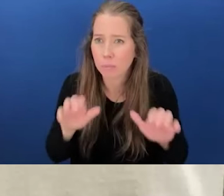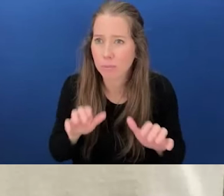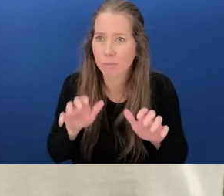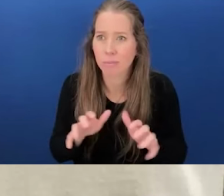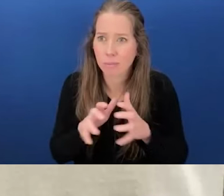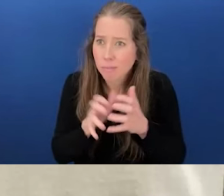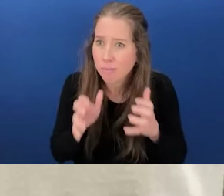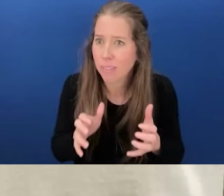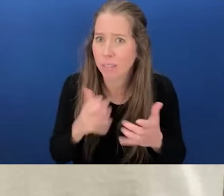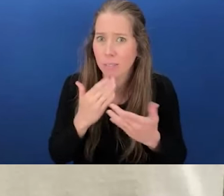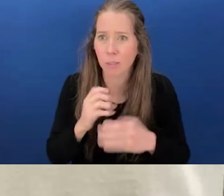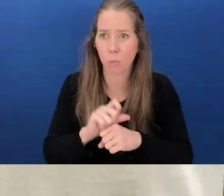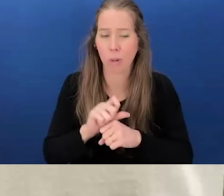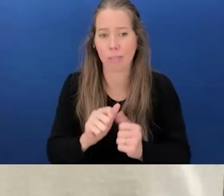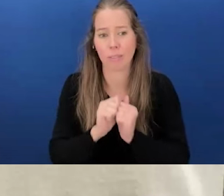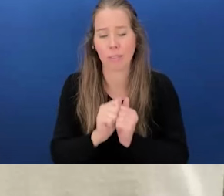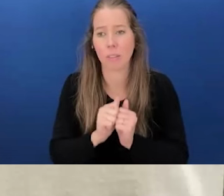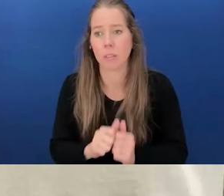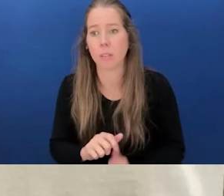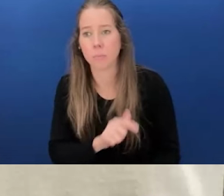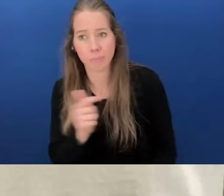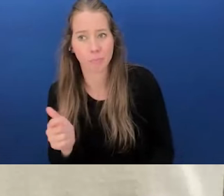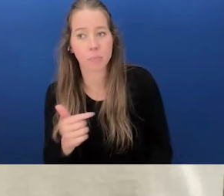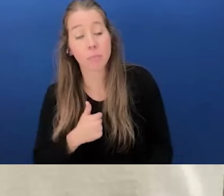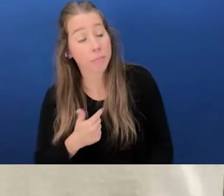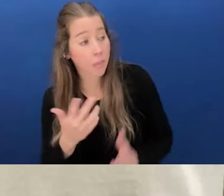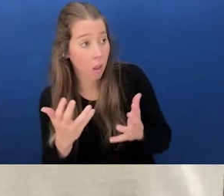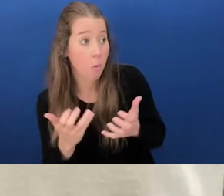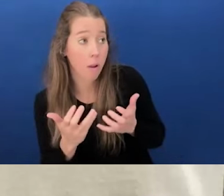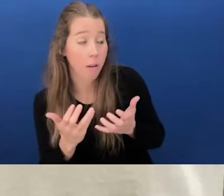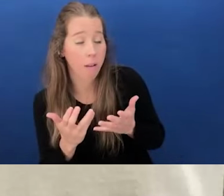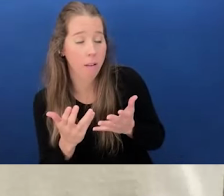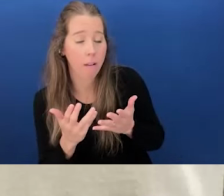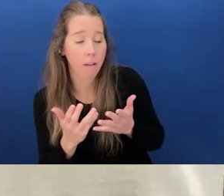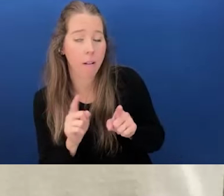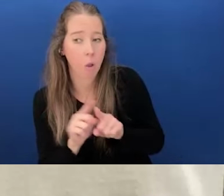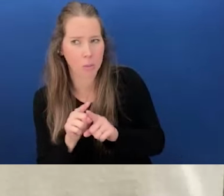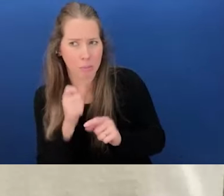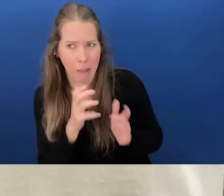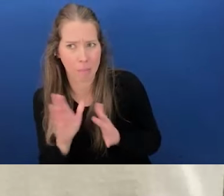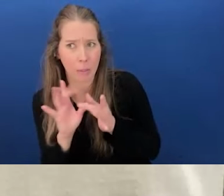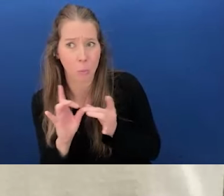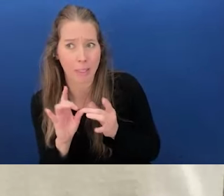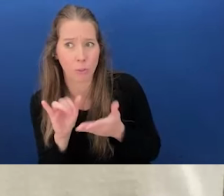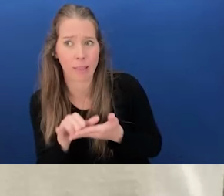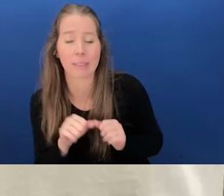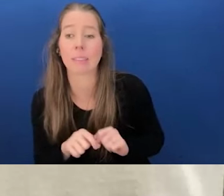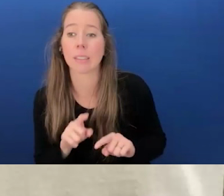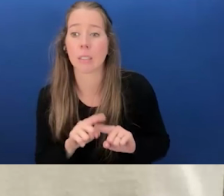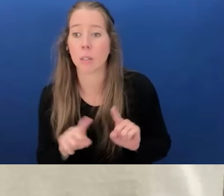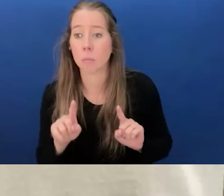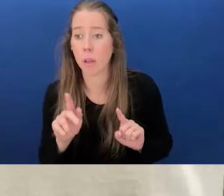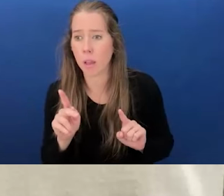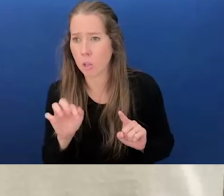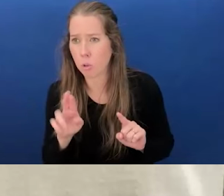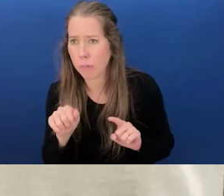lot of really good stuff together. So, and I want to, this is also not planned, but Karina, are you